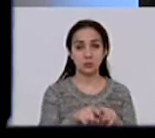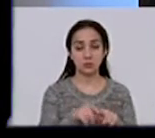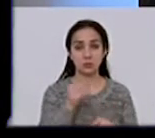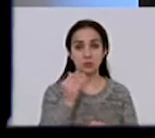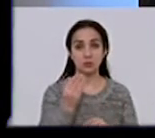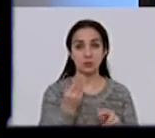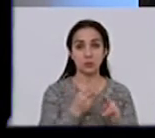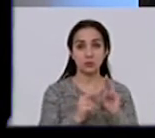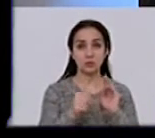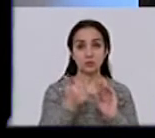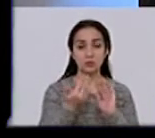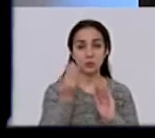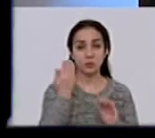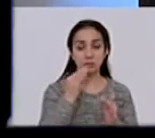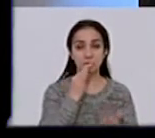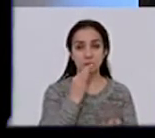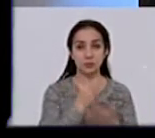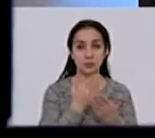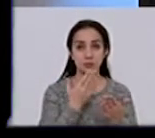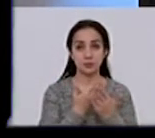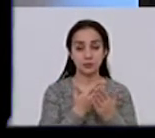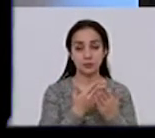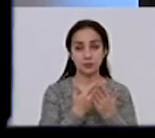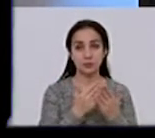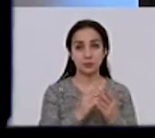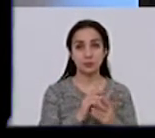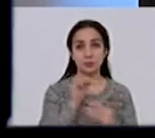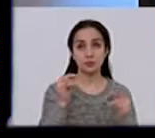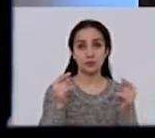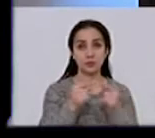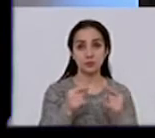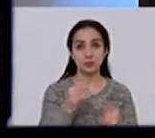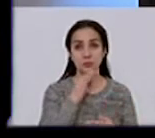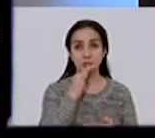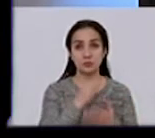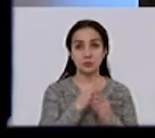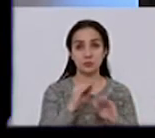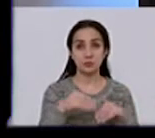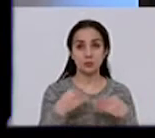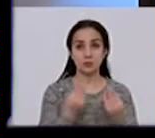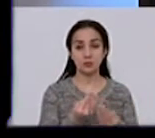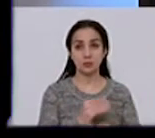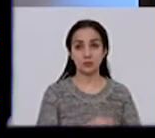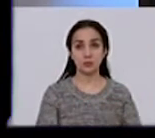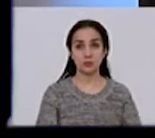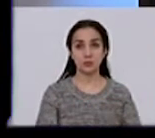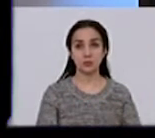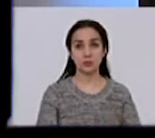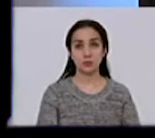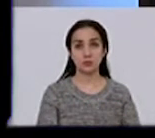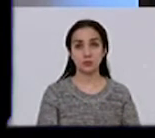bu avvalgi javobimizga nisbatan aniqroq javobni beradi.